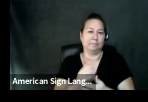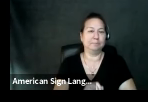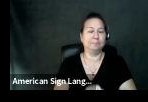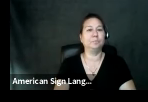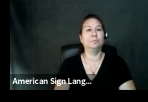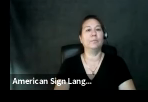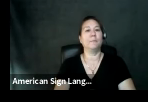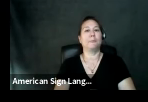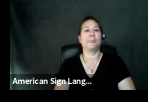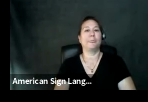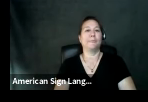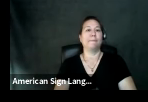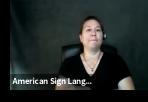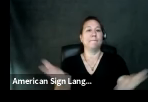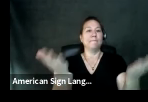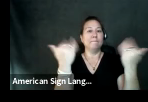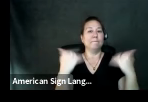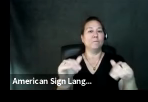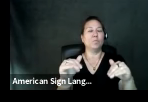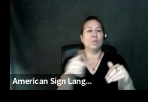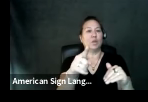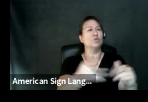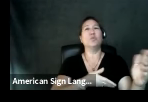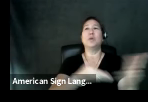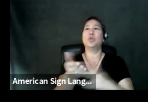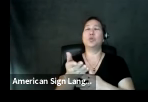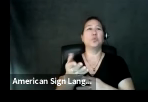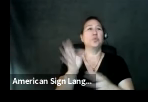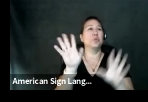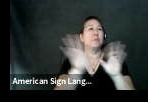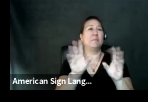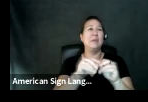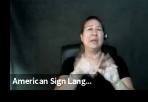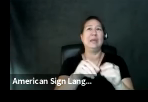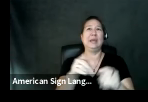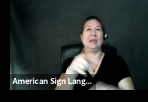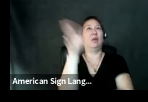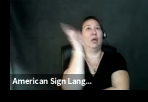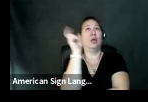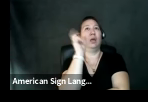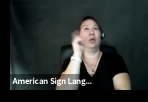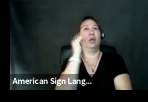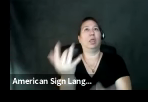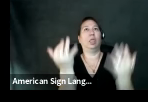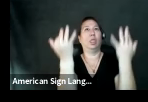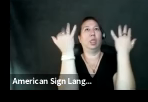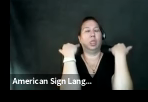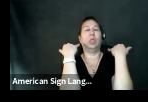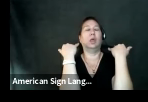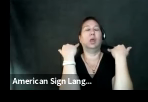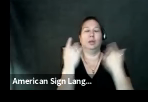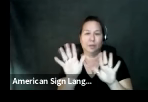Okay, so you've gone through the meeting. You've been given a lot of information. So what you can expect